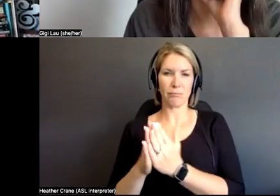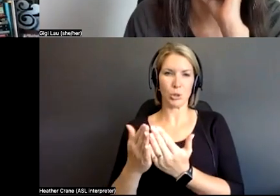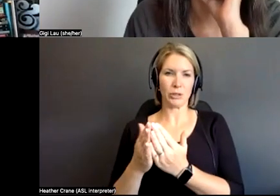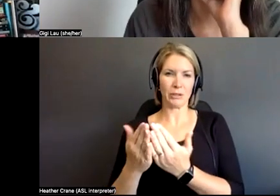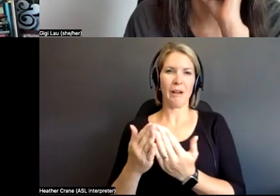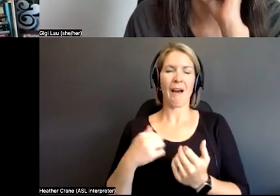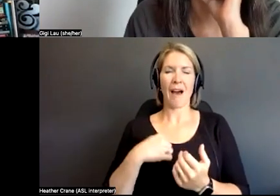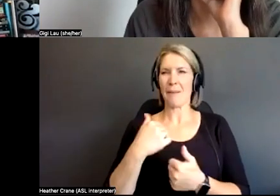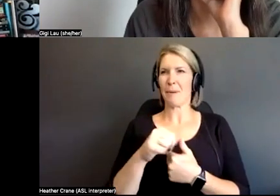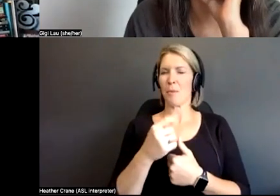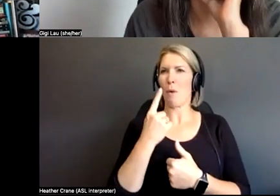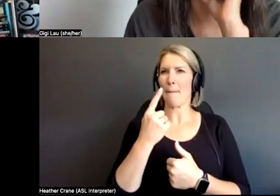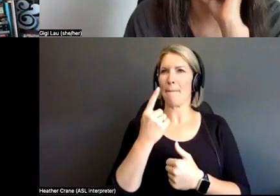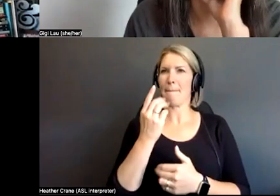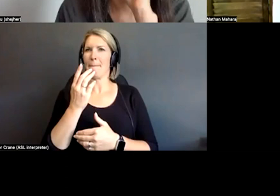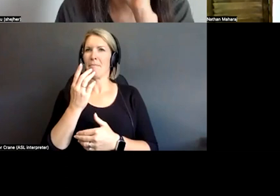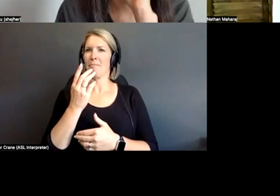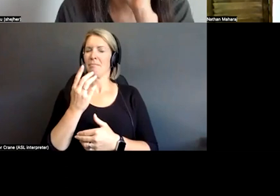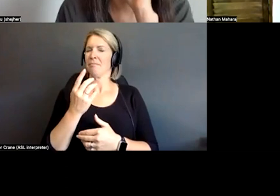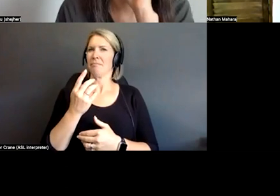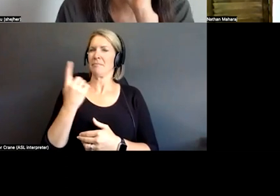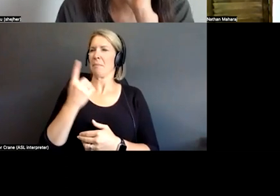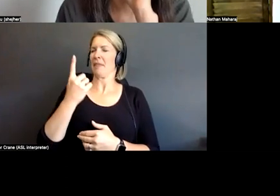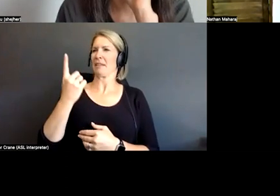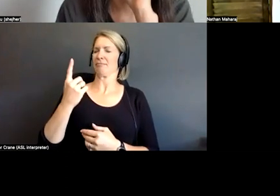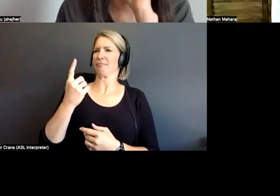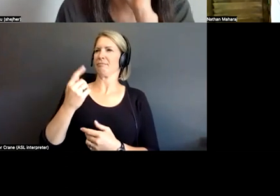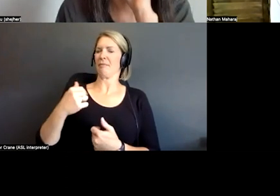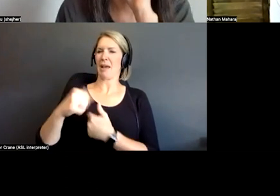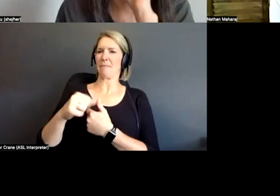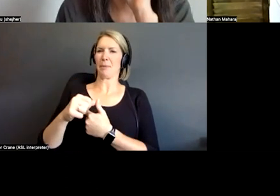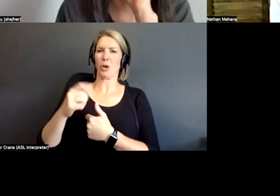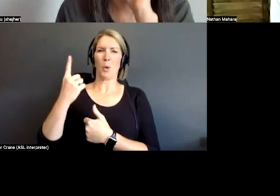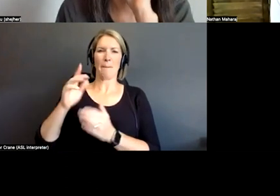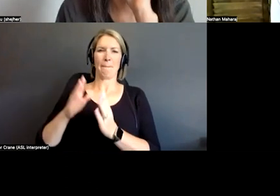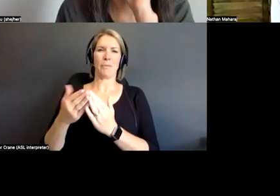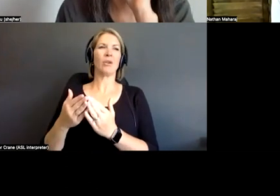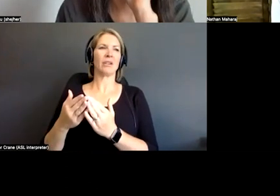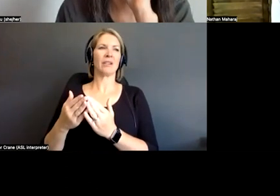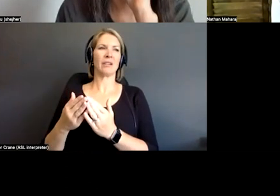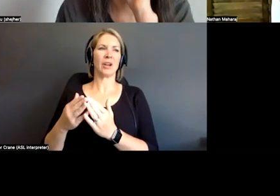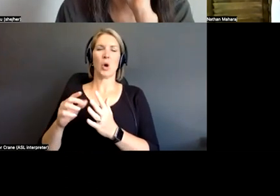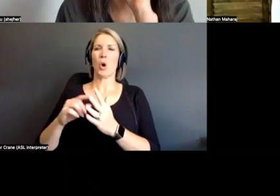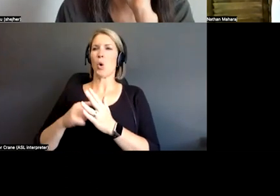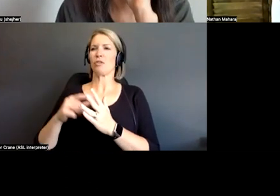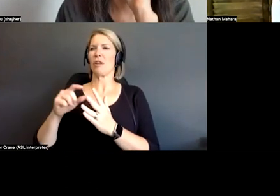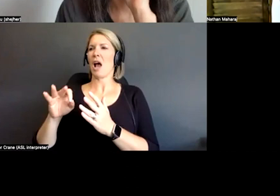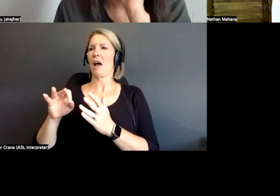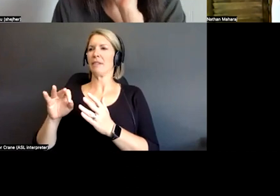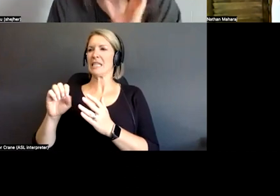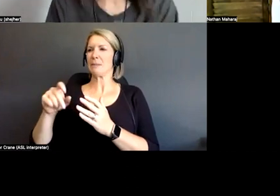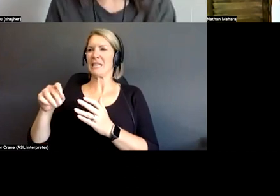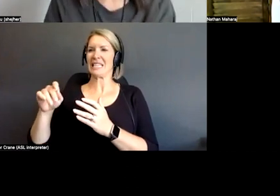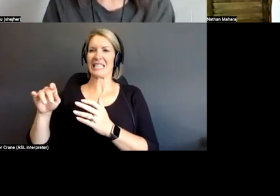now, Terry Nemo at Random House did a design for Nino Ricci's novel, The Origin of Species, which featured one of